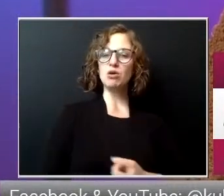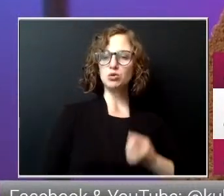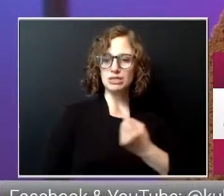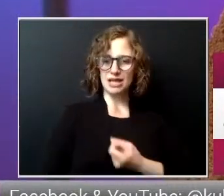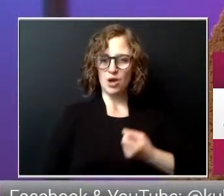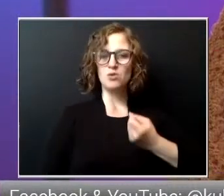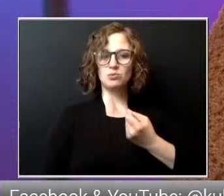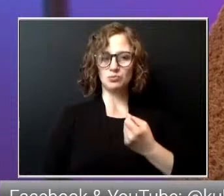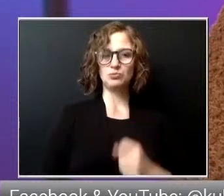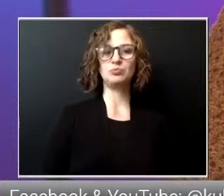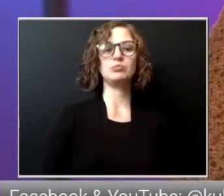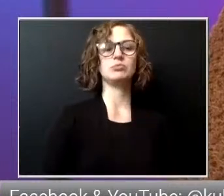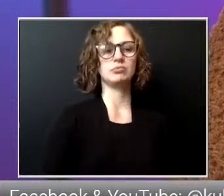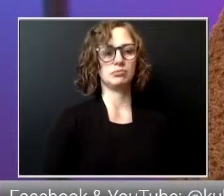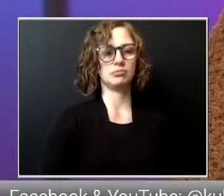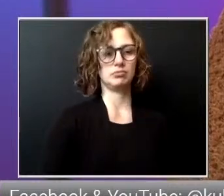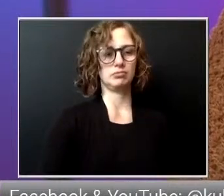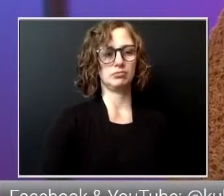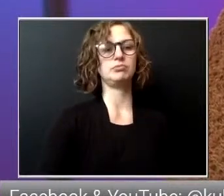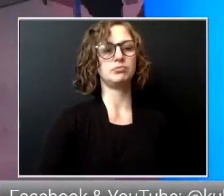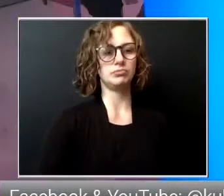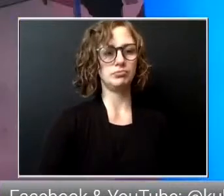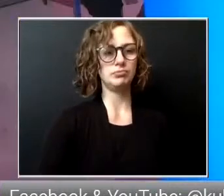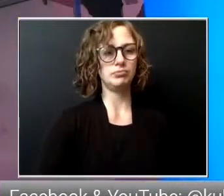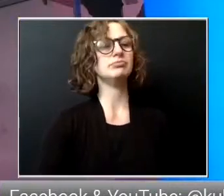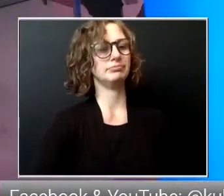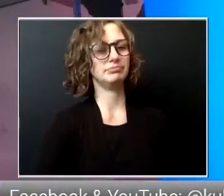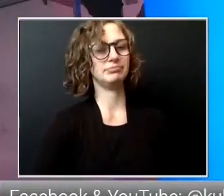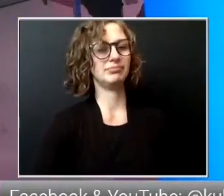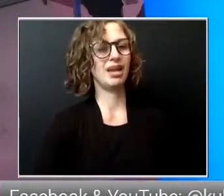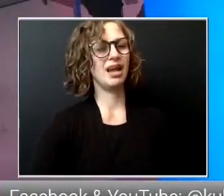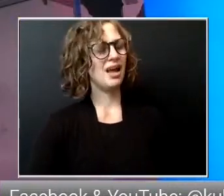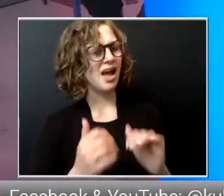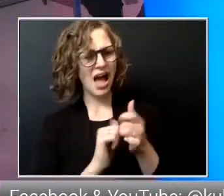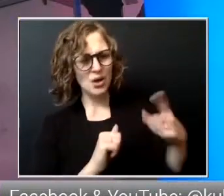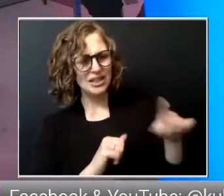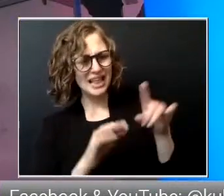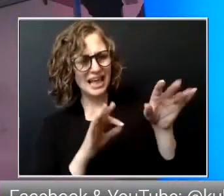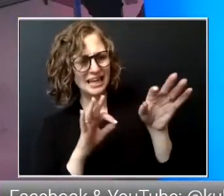appointment. So yeah, And how did they explain it to you?